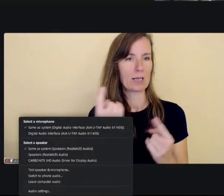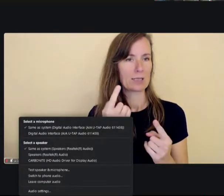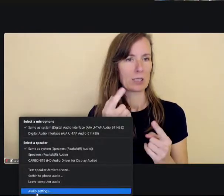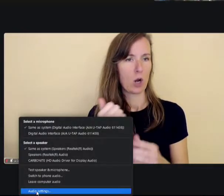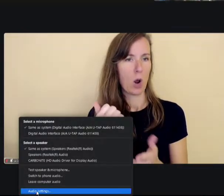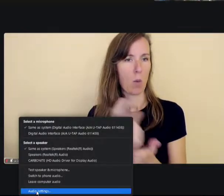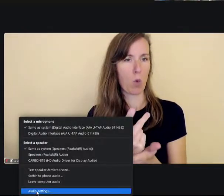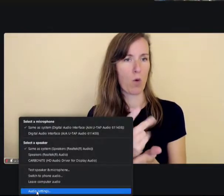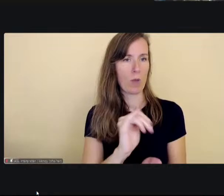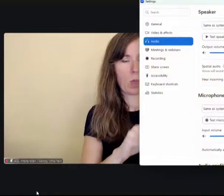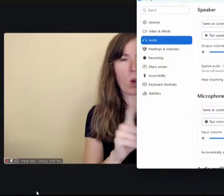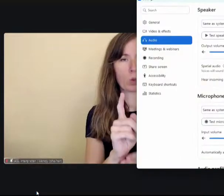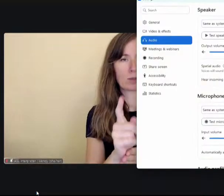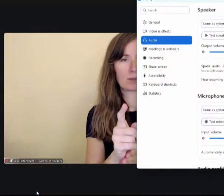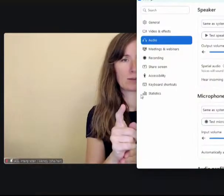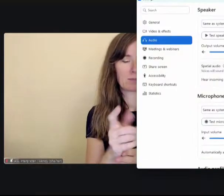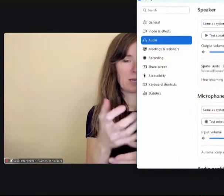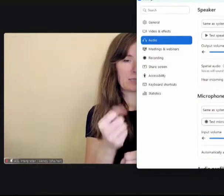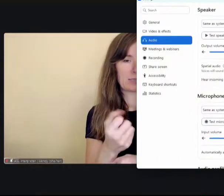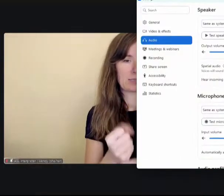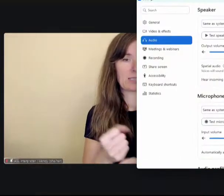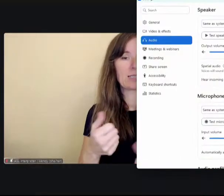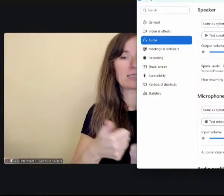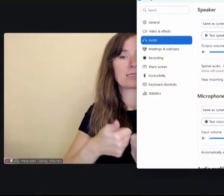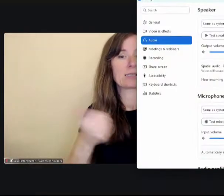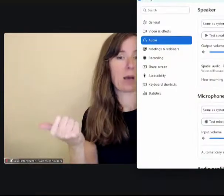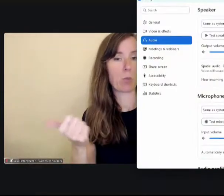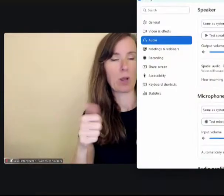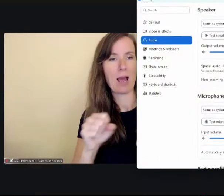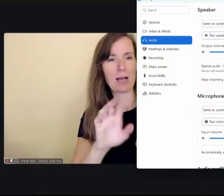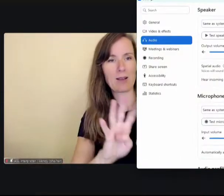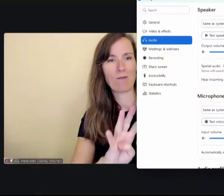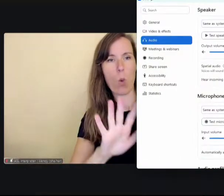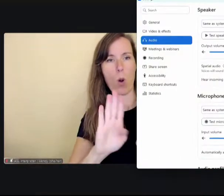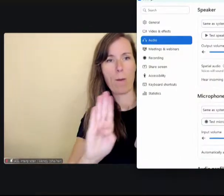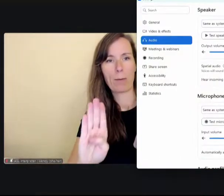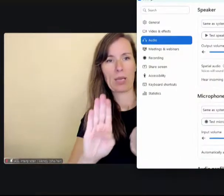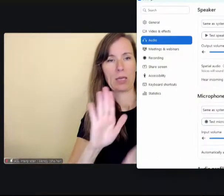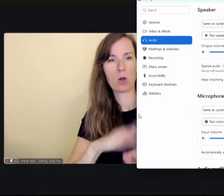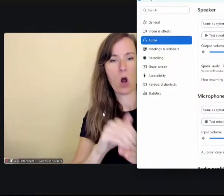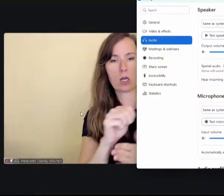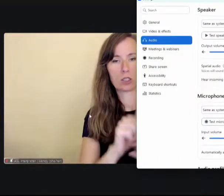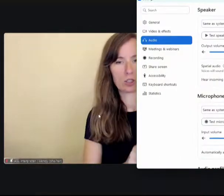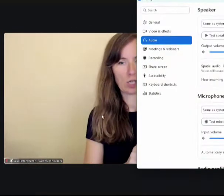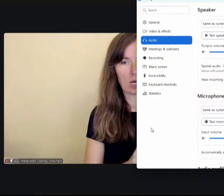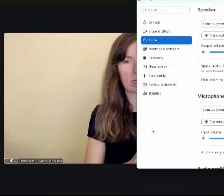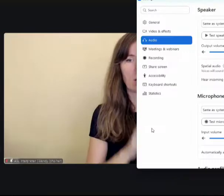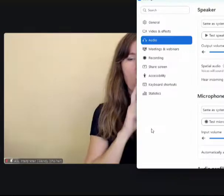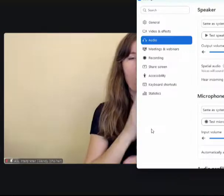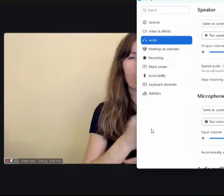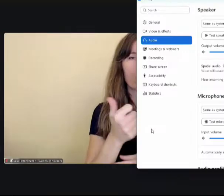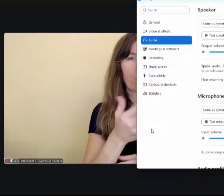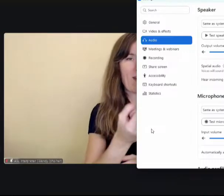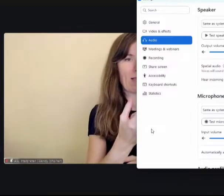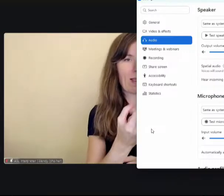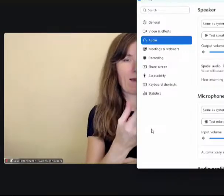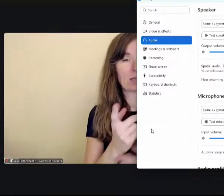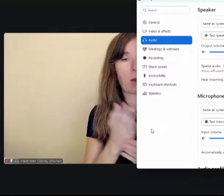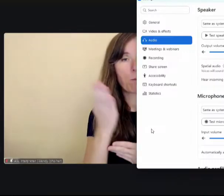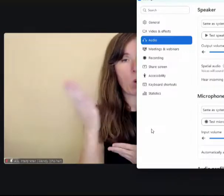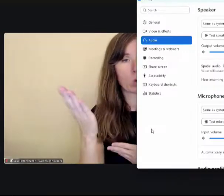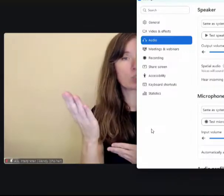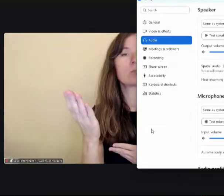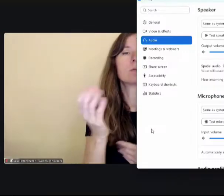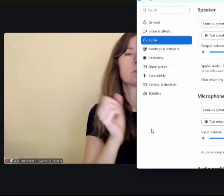the agenda. And we would be removing 11. Is there a motion to do those things? So moved. The motion is made by